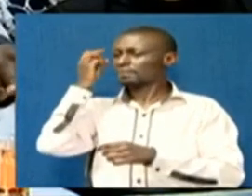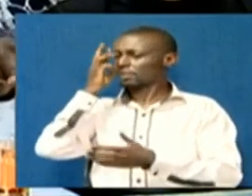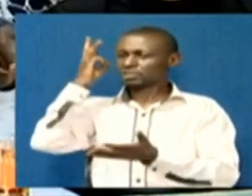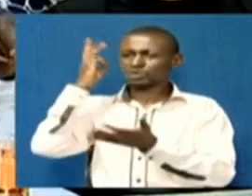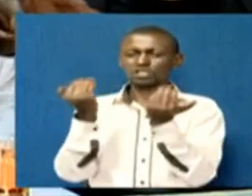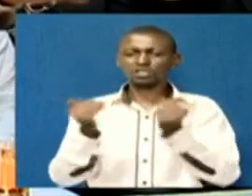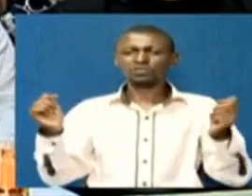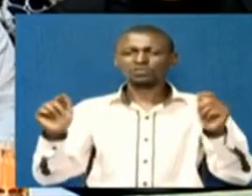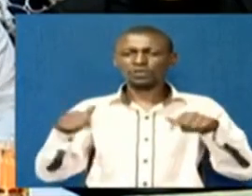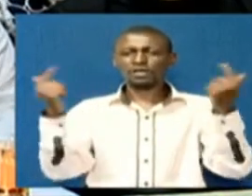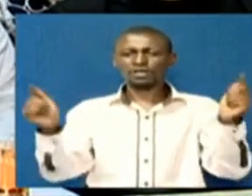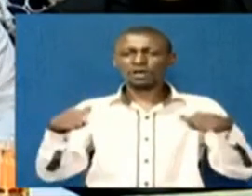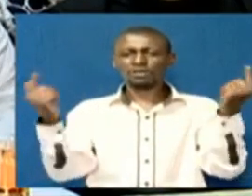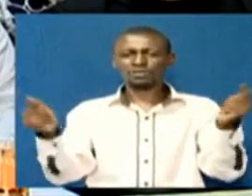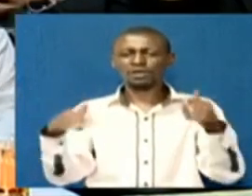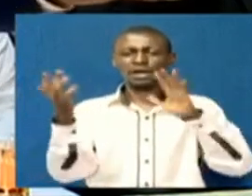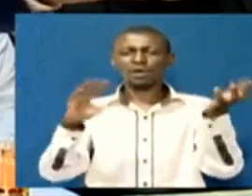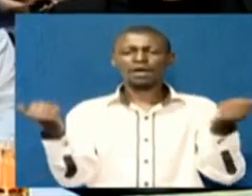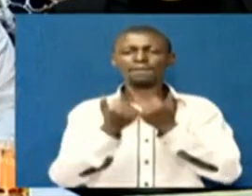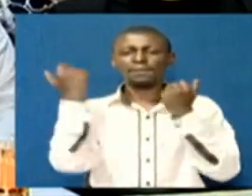it.